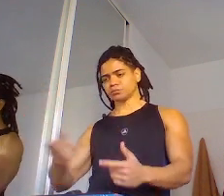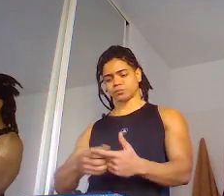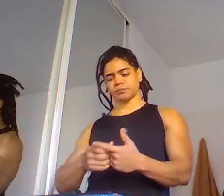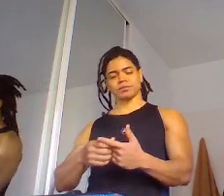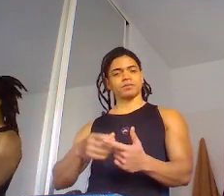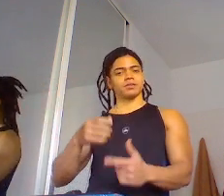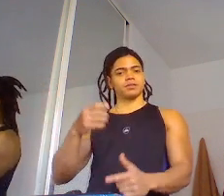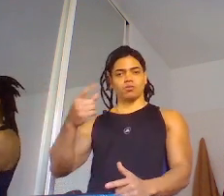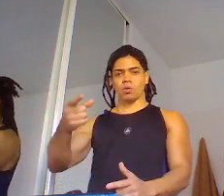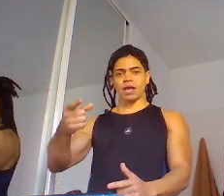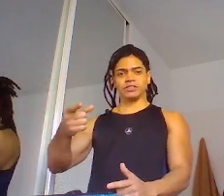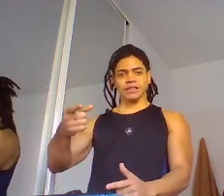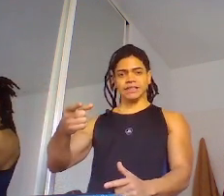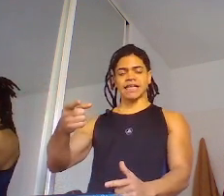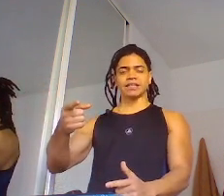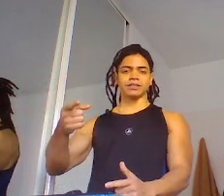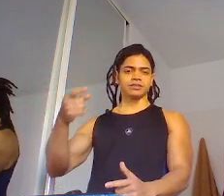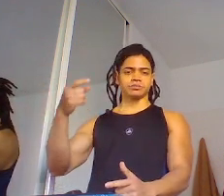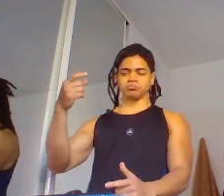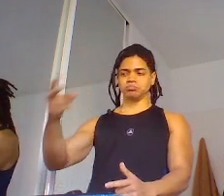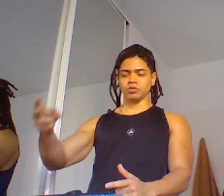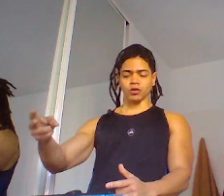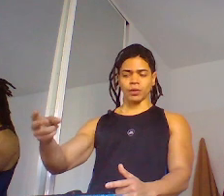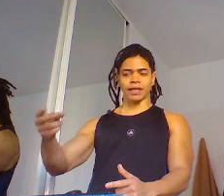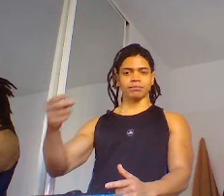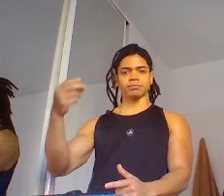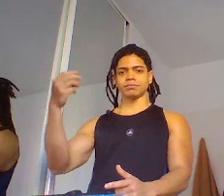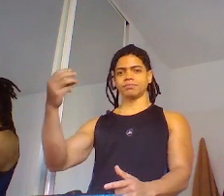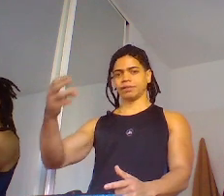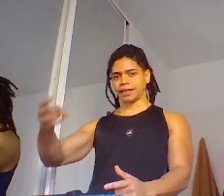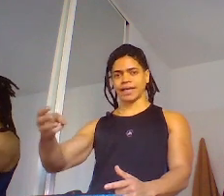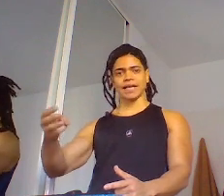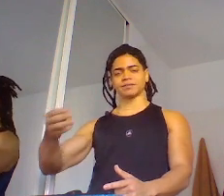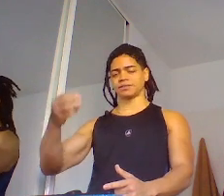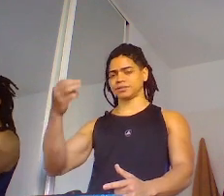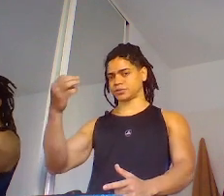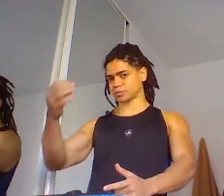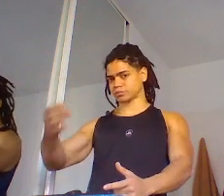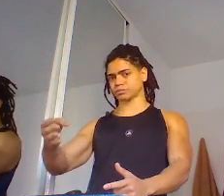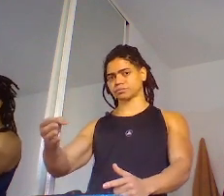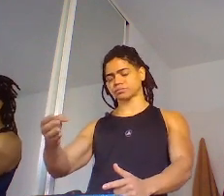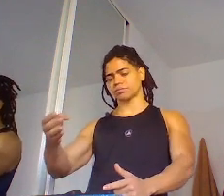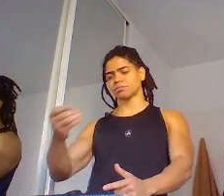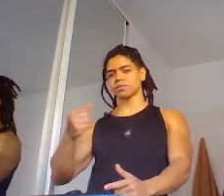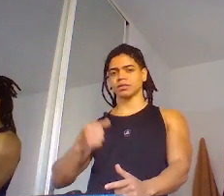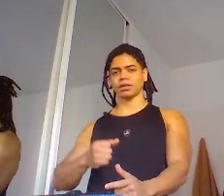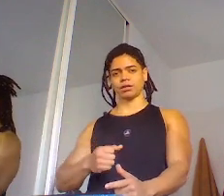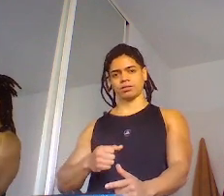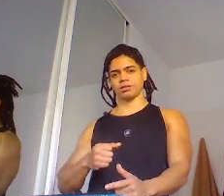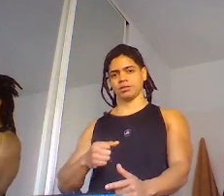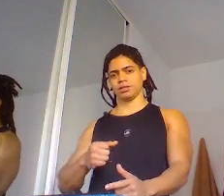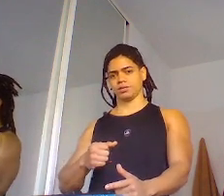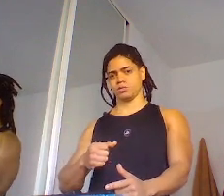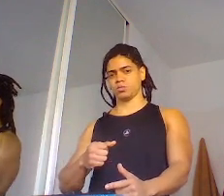meaning wage and salaries, rent, taxes,